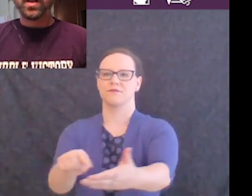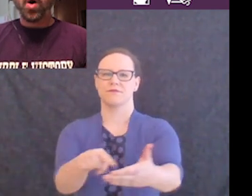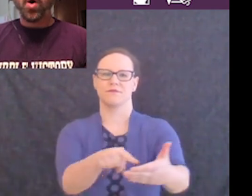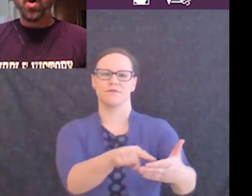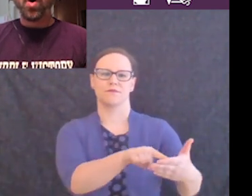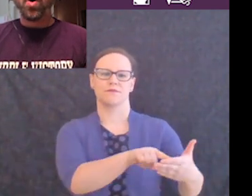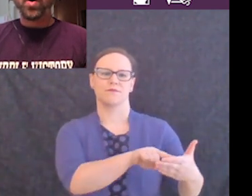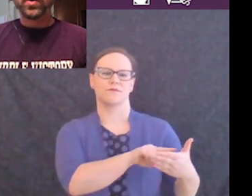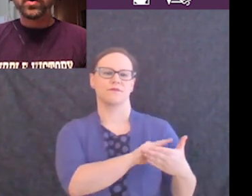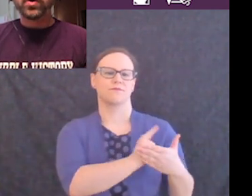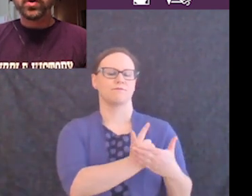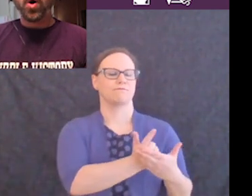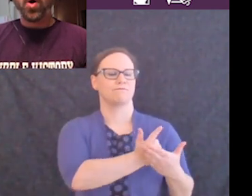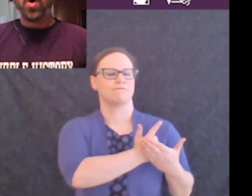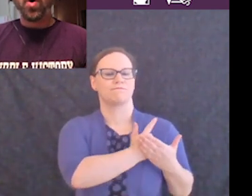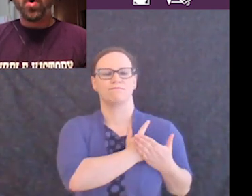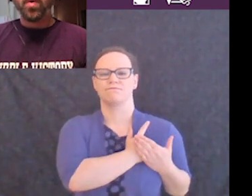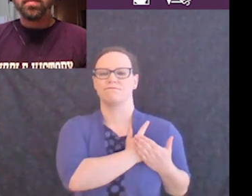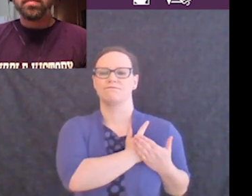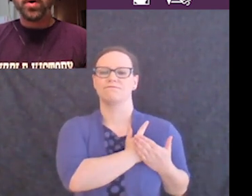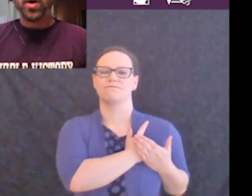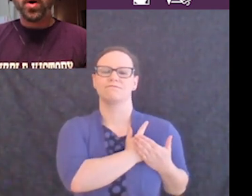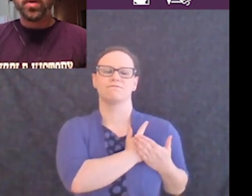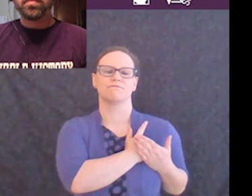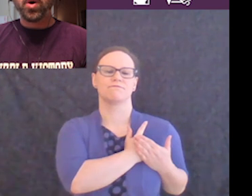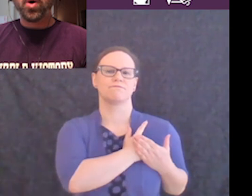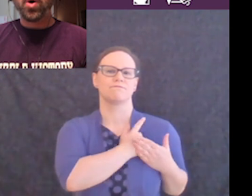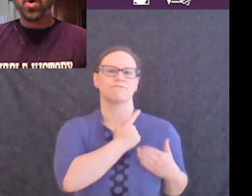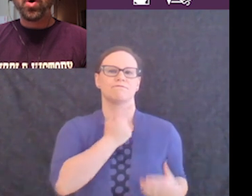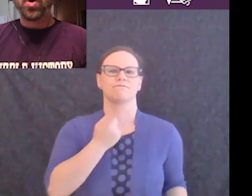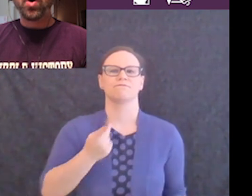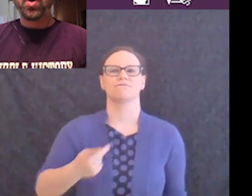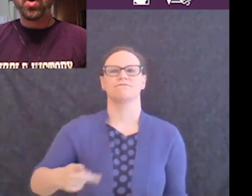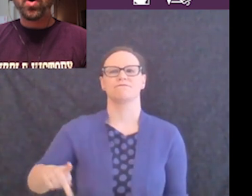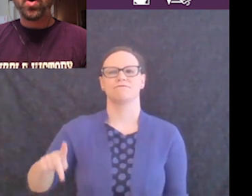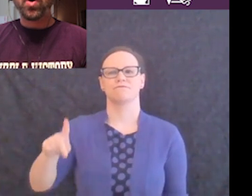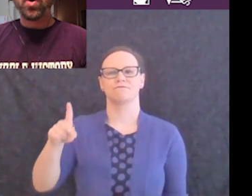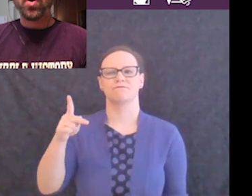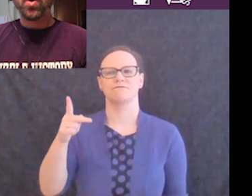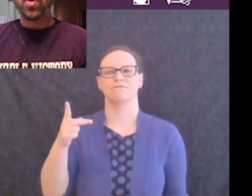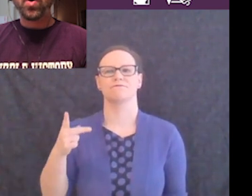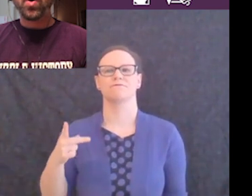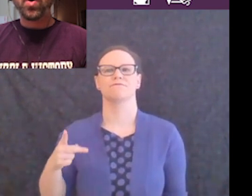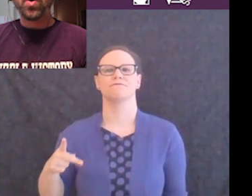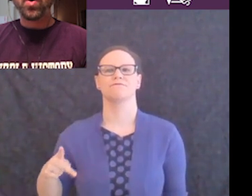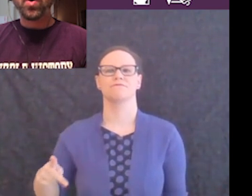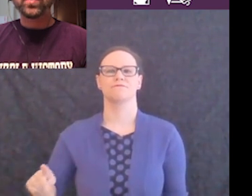We're loyal purples.